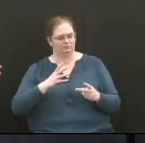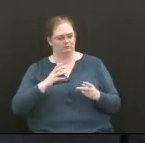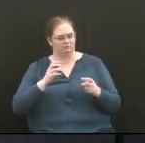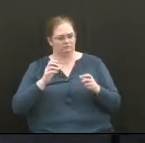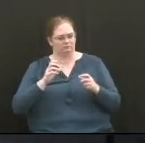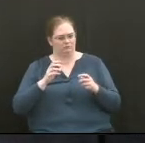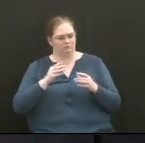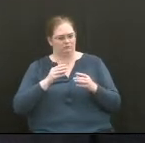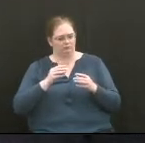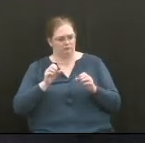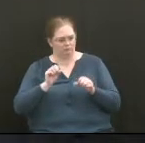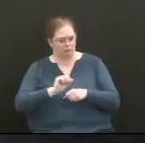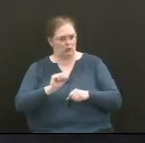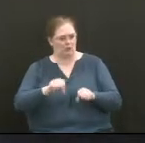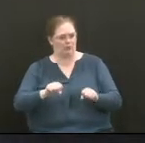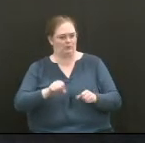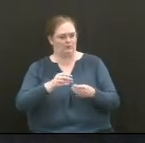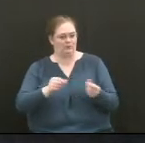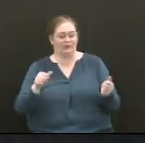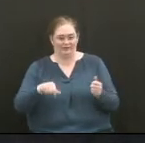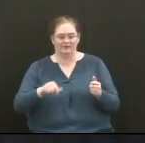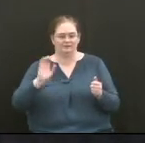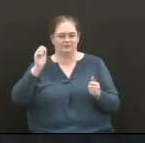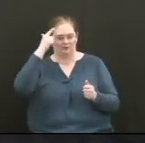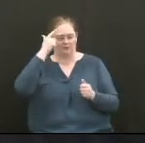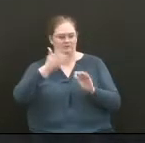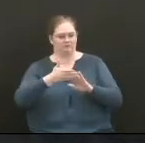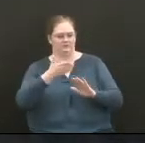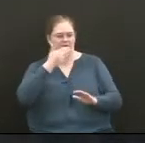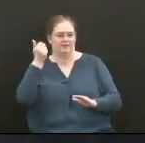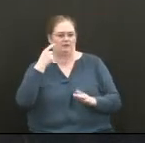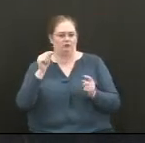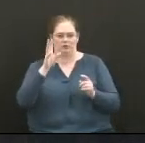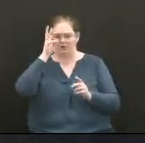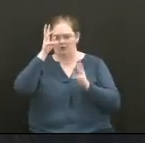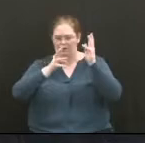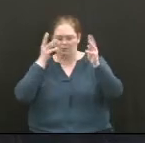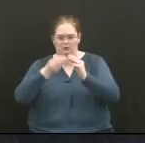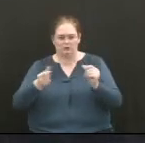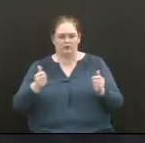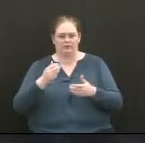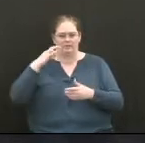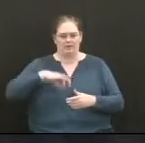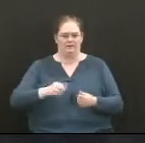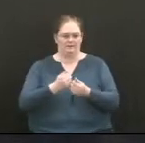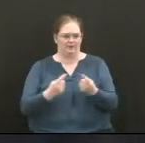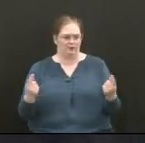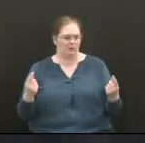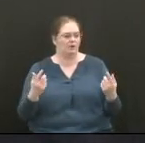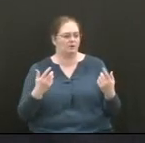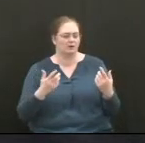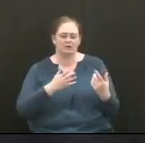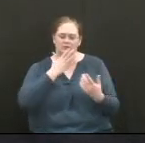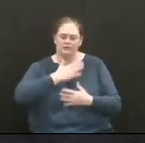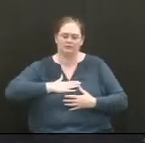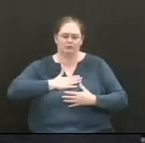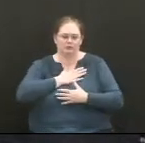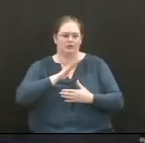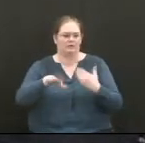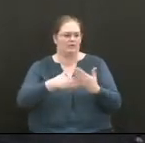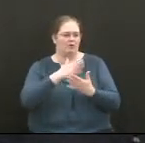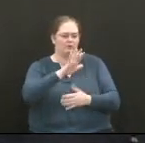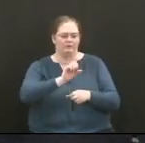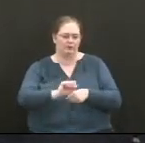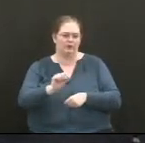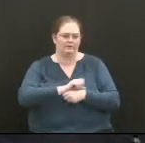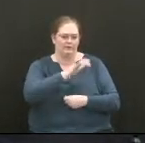solution. This is government at its best, to try to come up with solutions that benefit everybody, and I'm really appreciative of all of